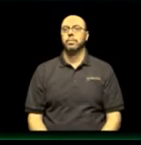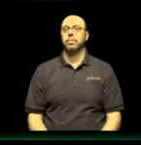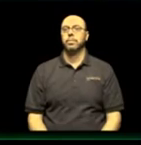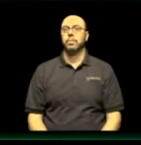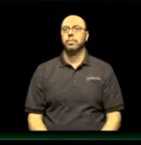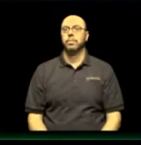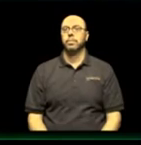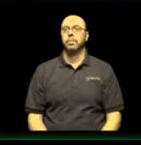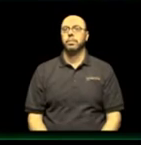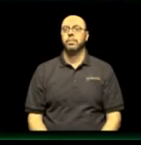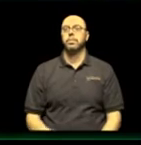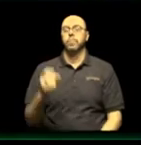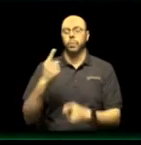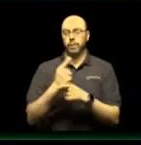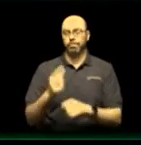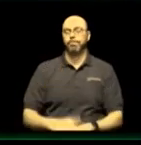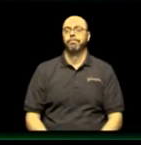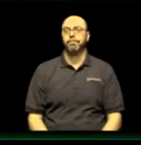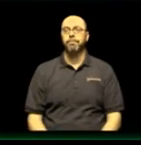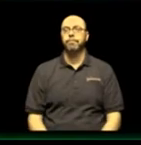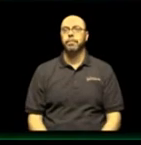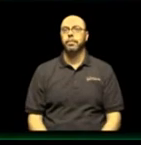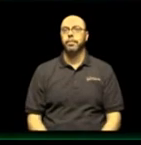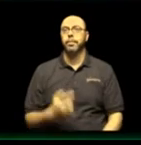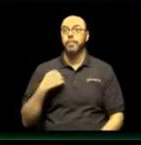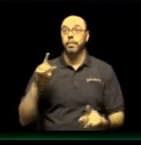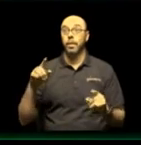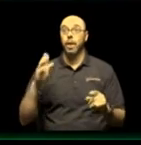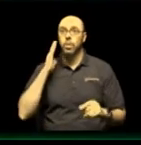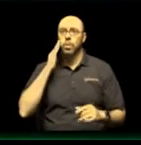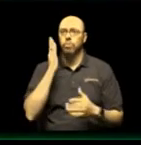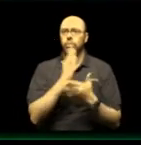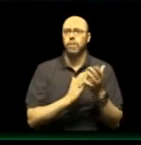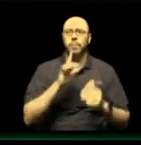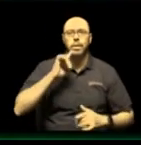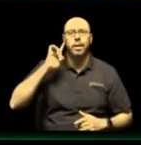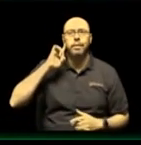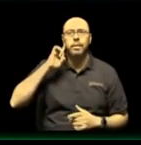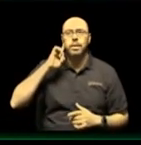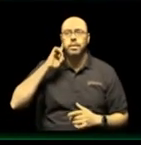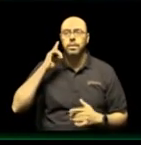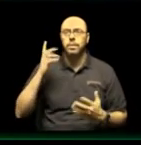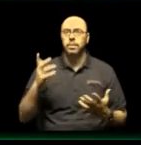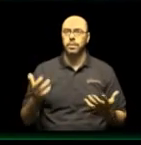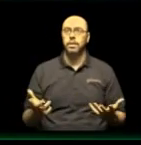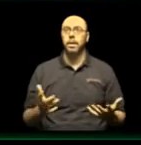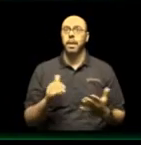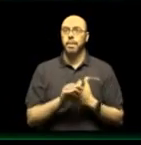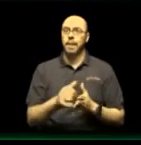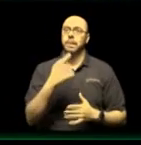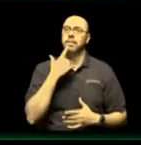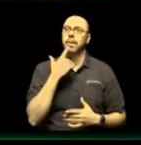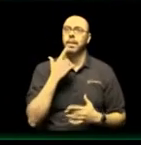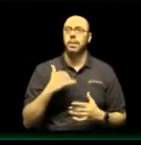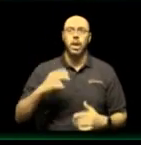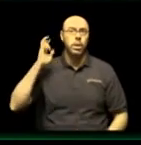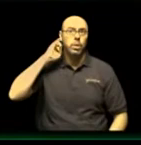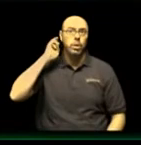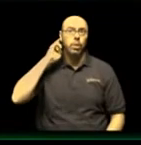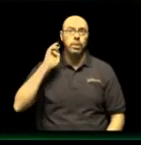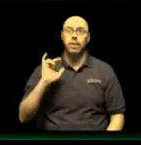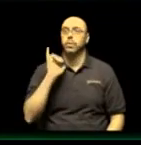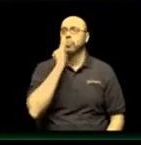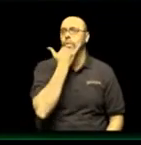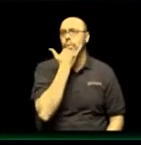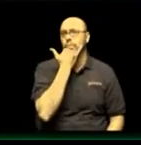wanting to hear better, communicate better. I know some deaf companies, they said Cochlear is small.